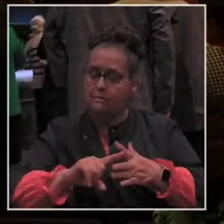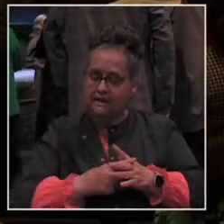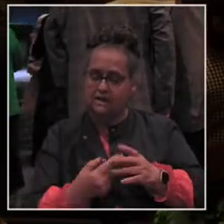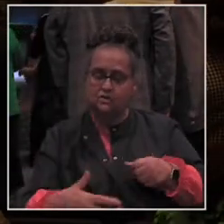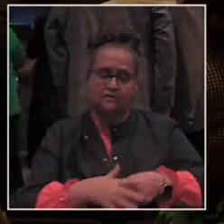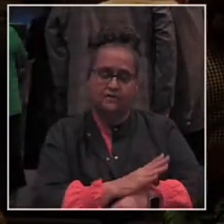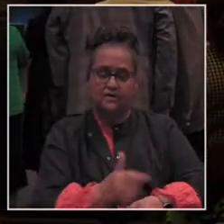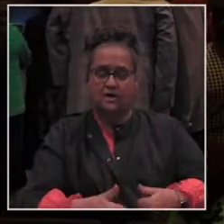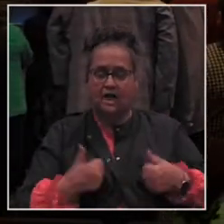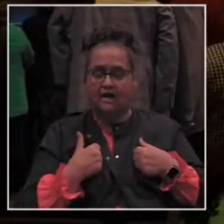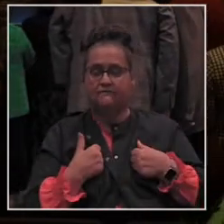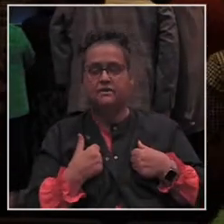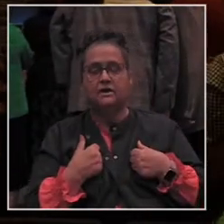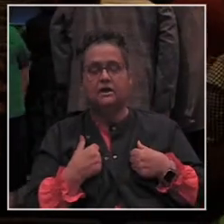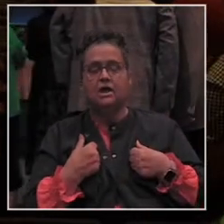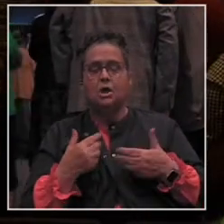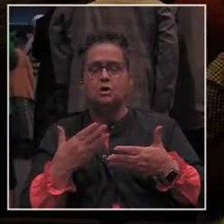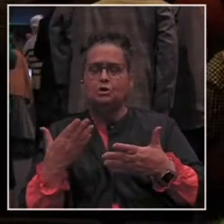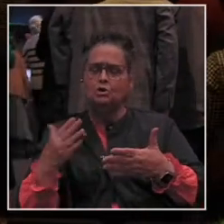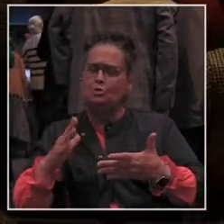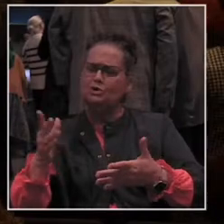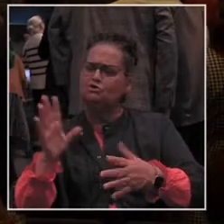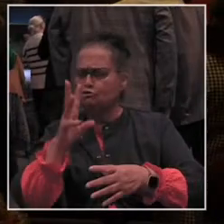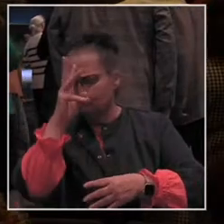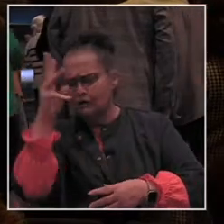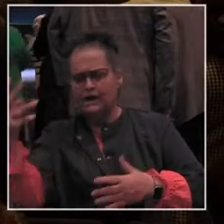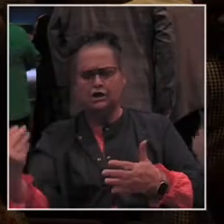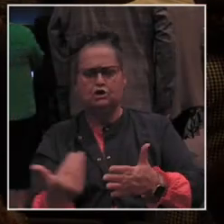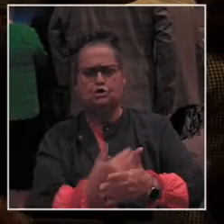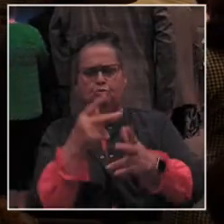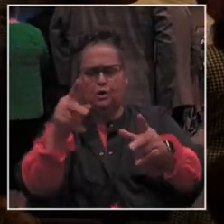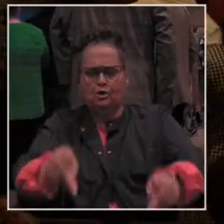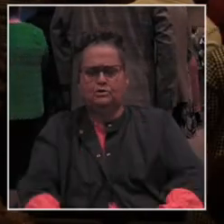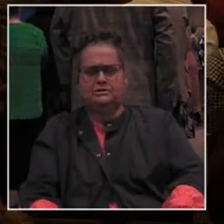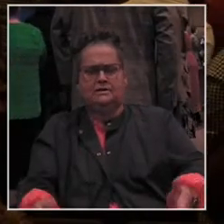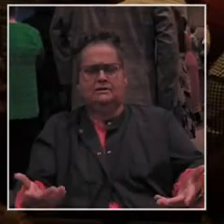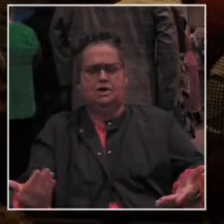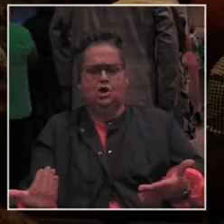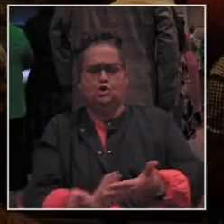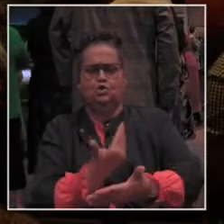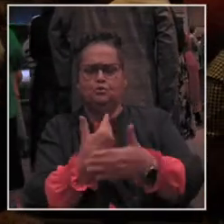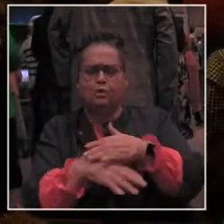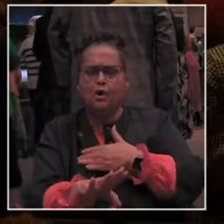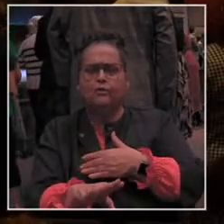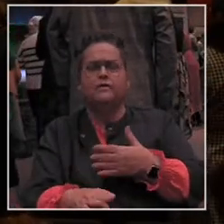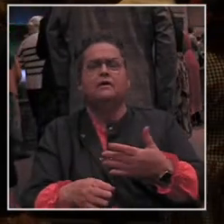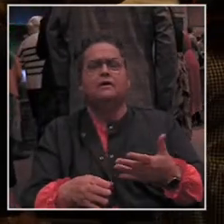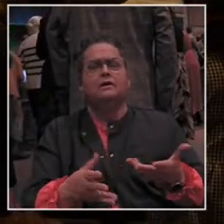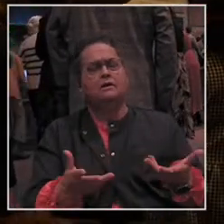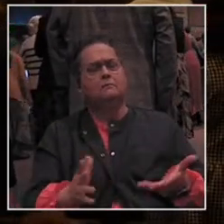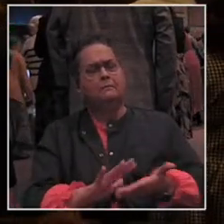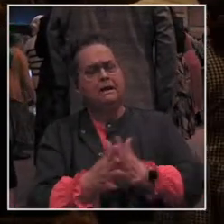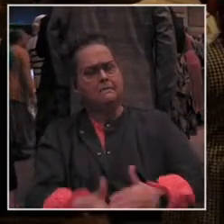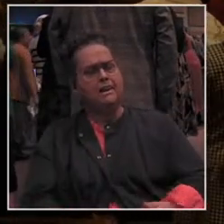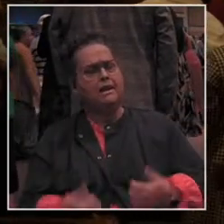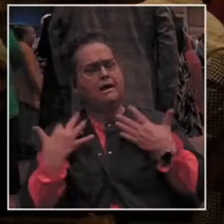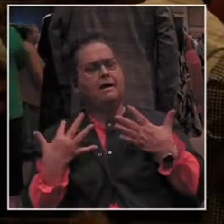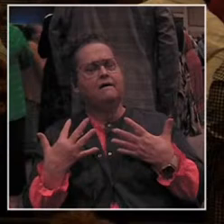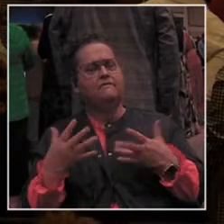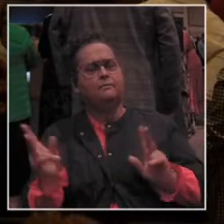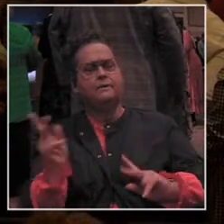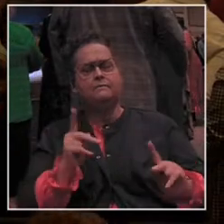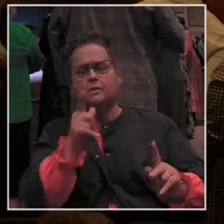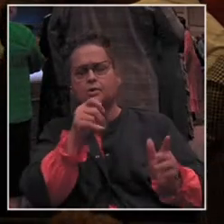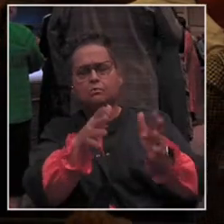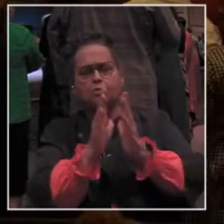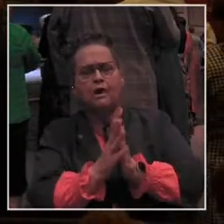life, that you would begin to make them new, that there would be a new birth that would happen to bring them to new life, God. Those who are praying about baptism, I